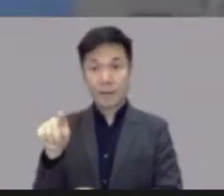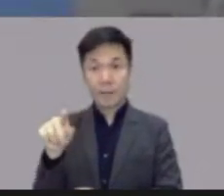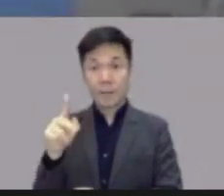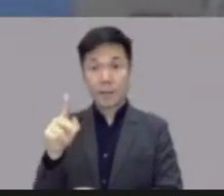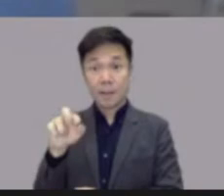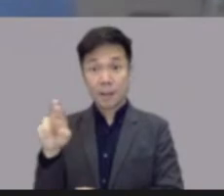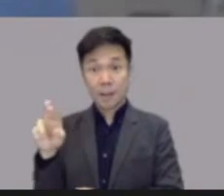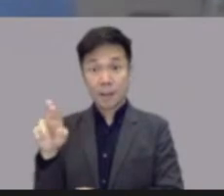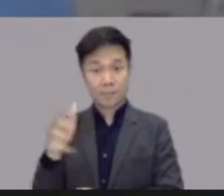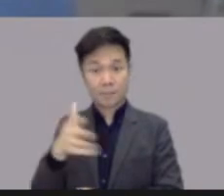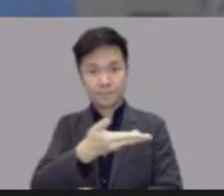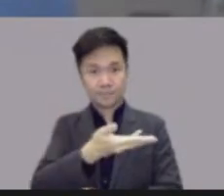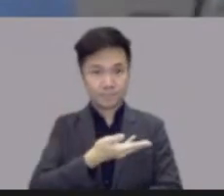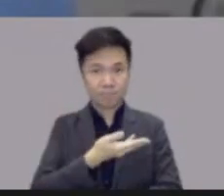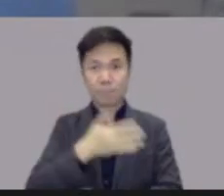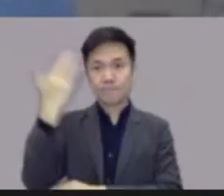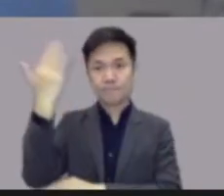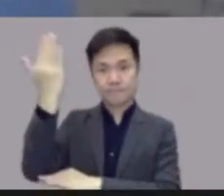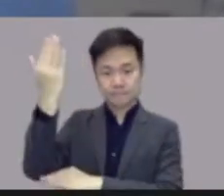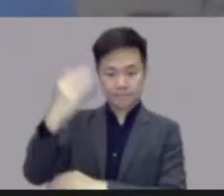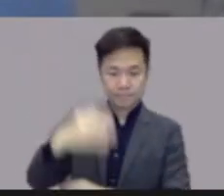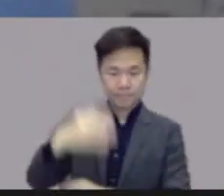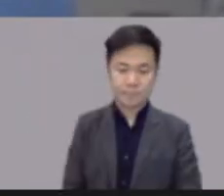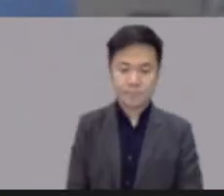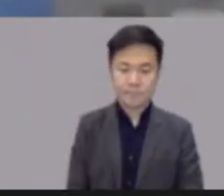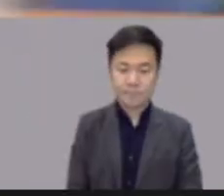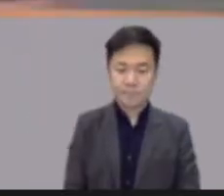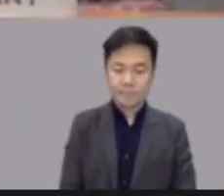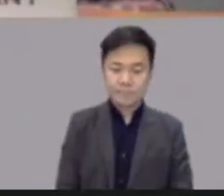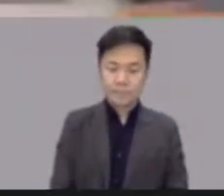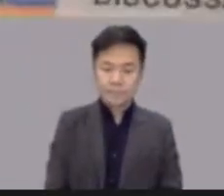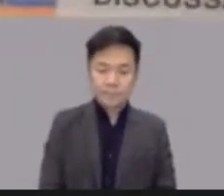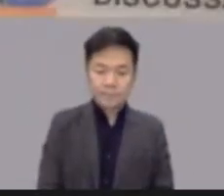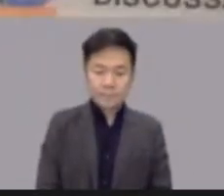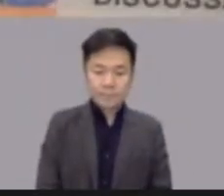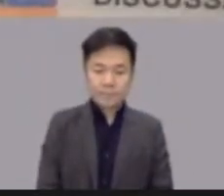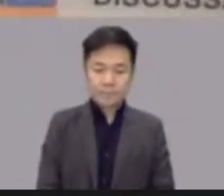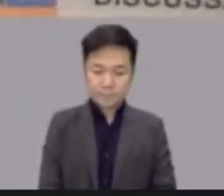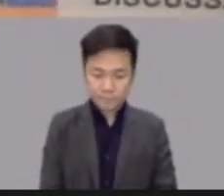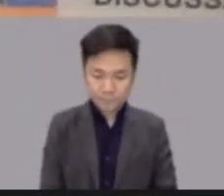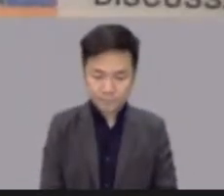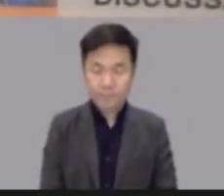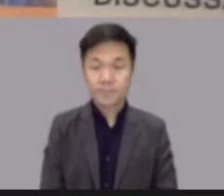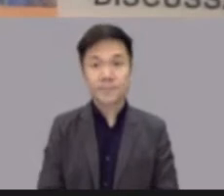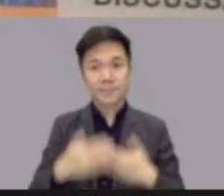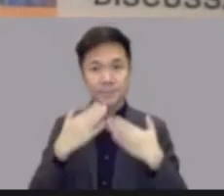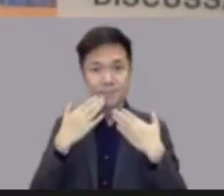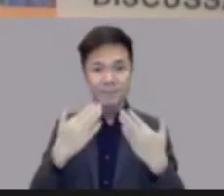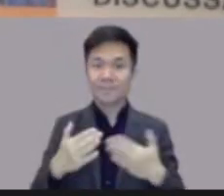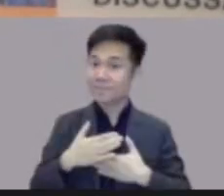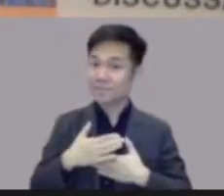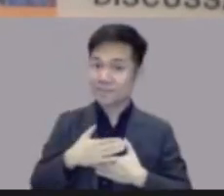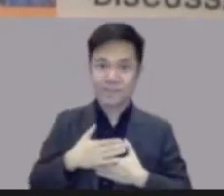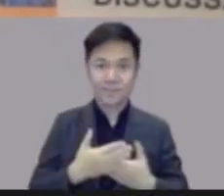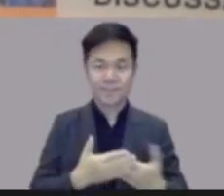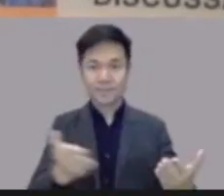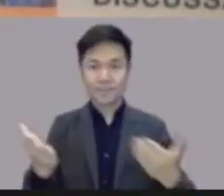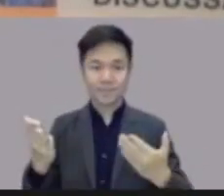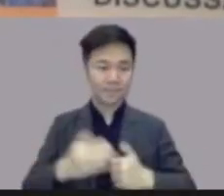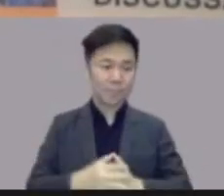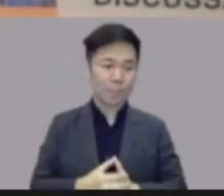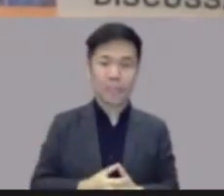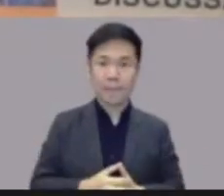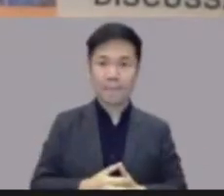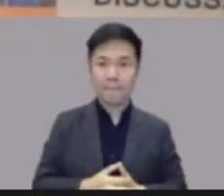Corporation office to take the floor you have the floor sir thank you Mr chair excellencies colleagues good morning Secretary General